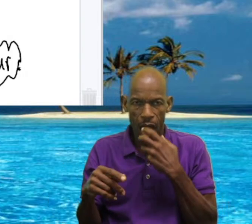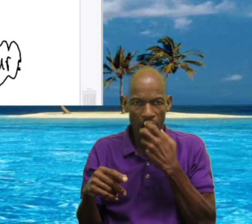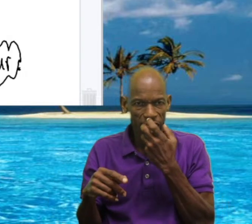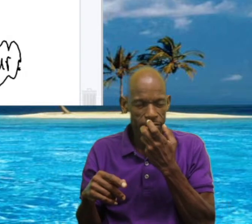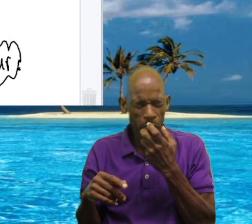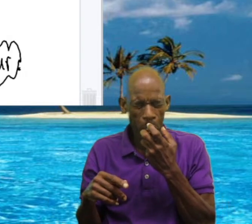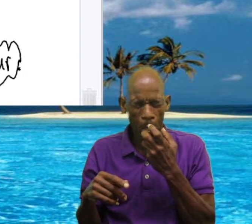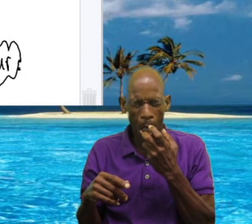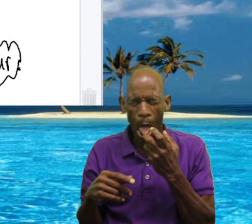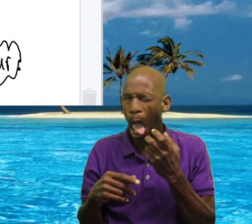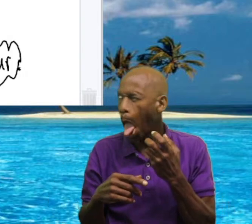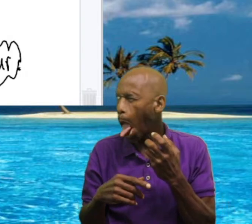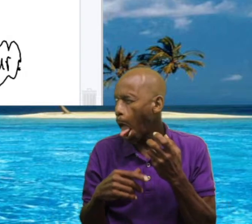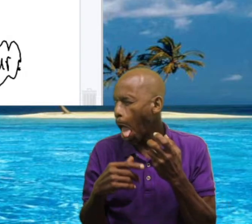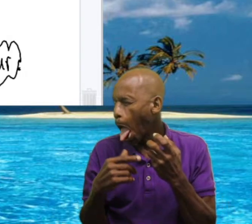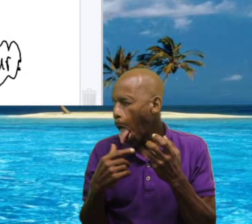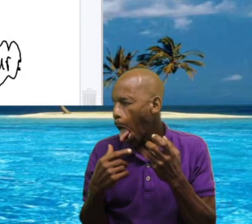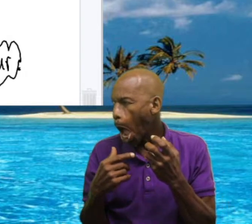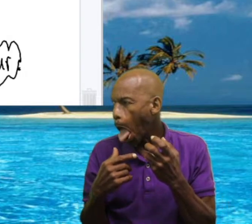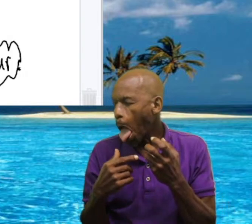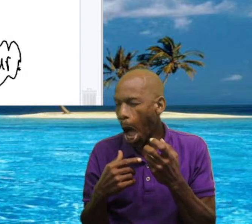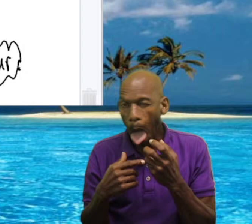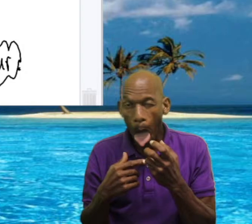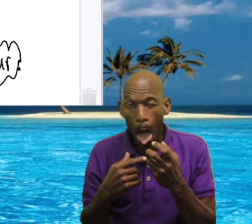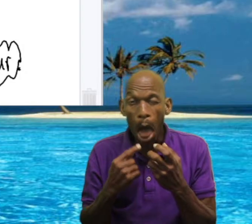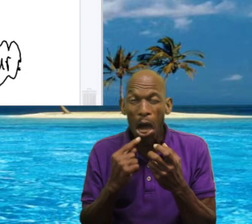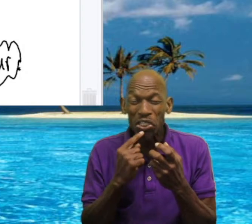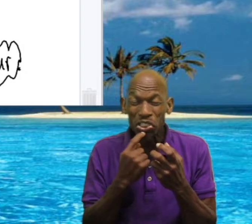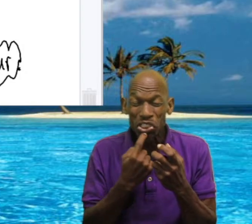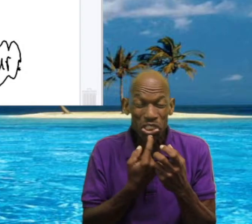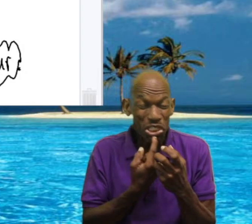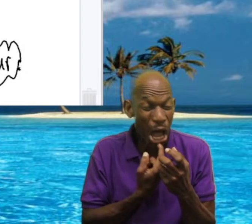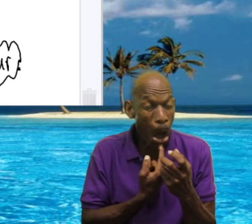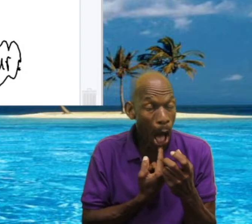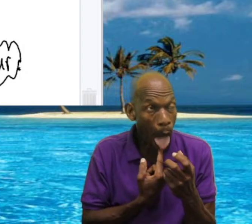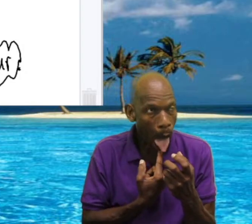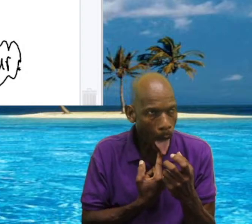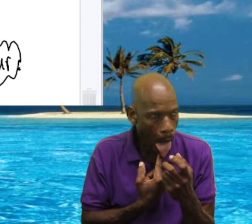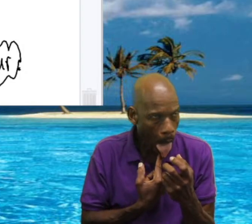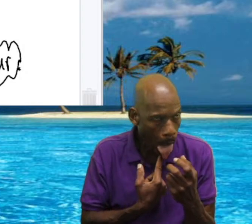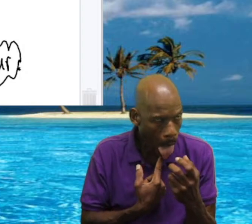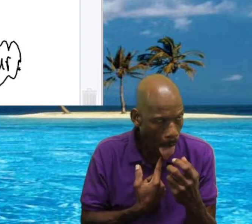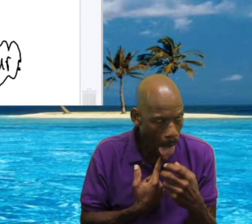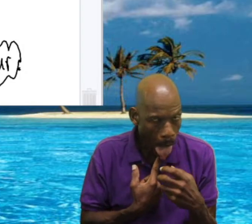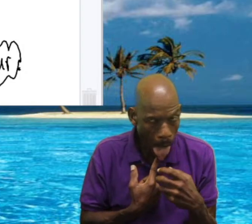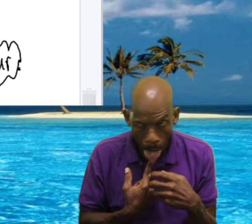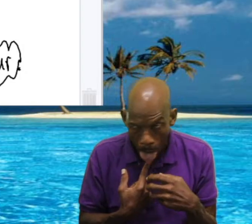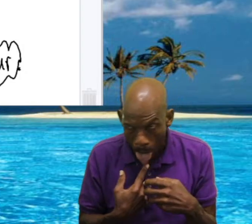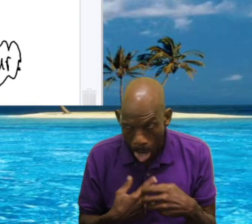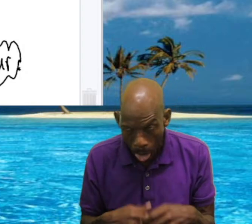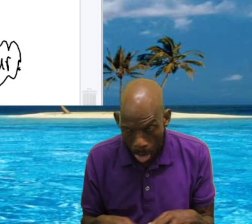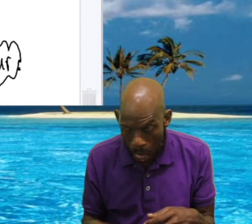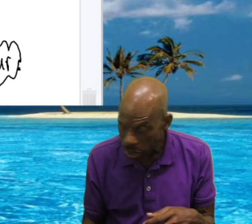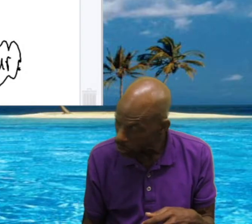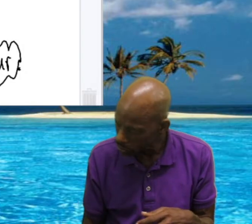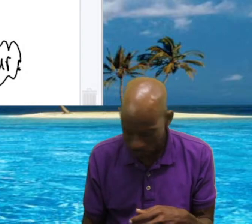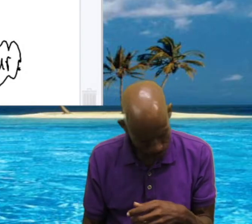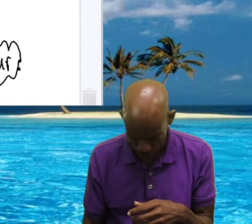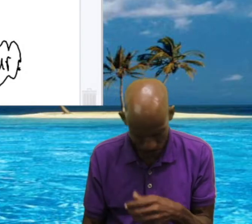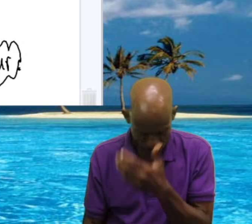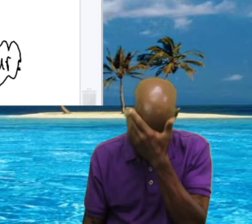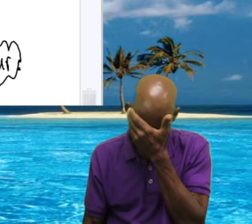tastes sour. The mango is ripe. Something, it